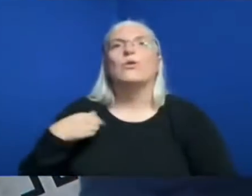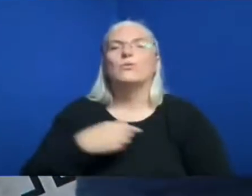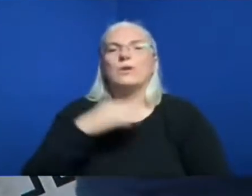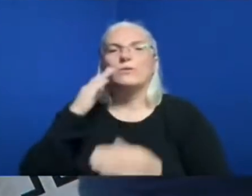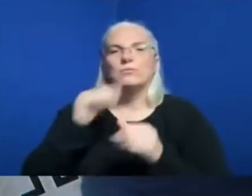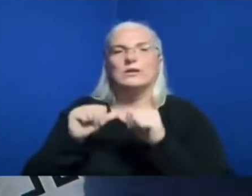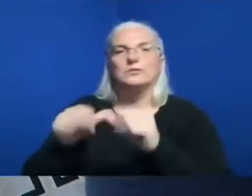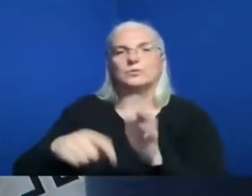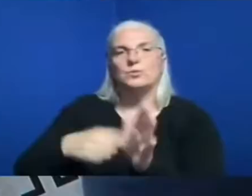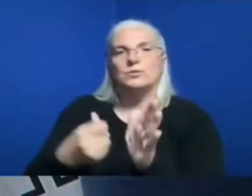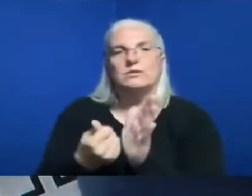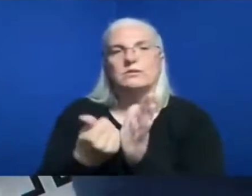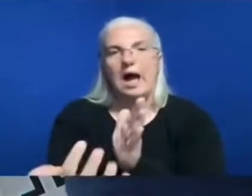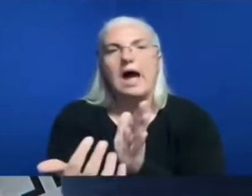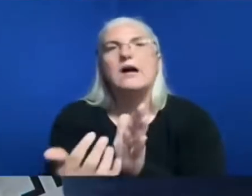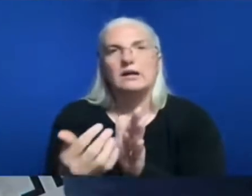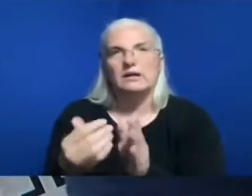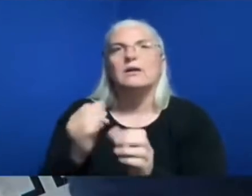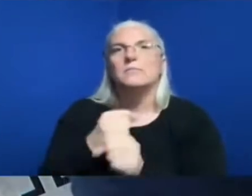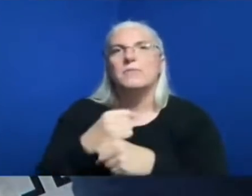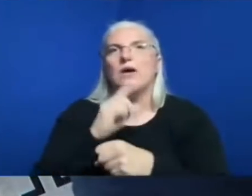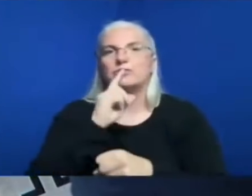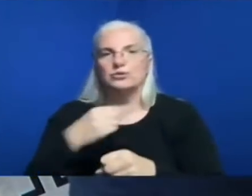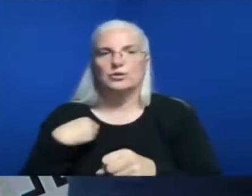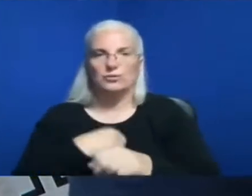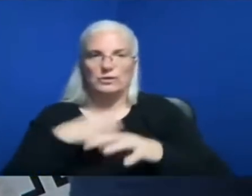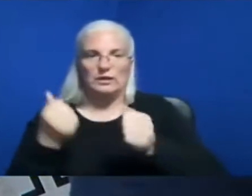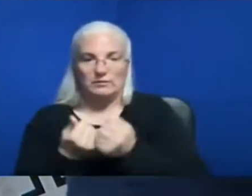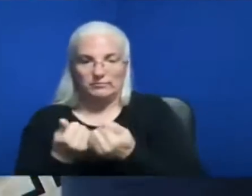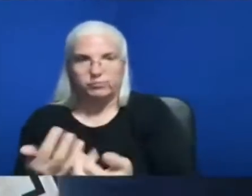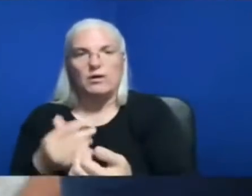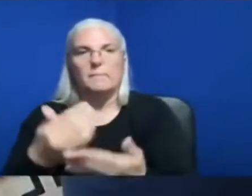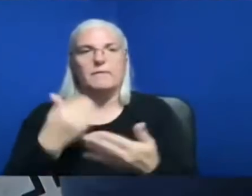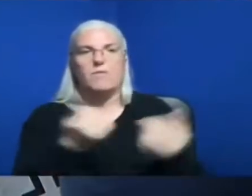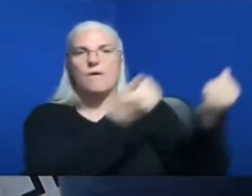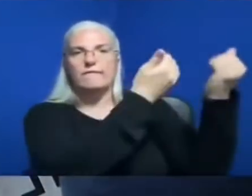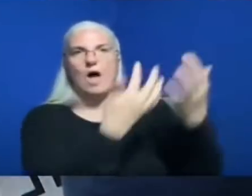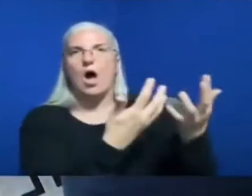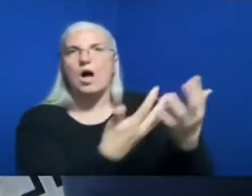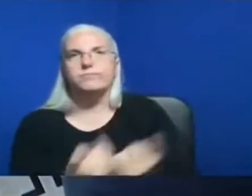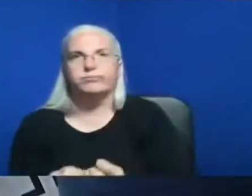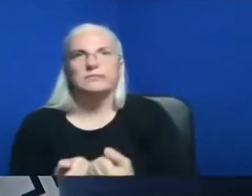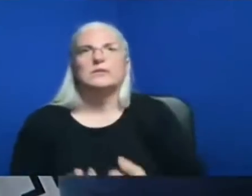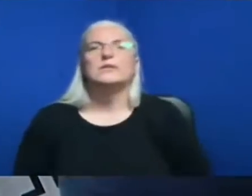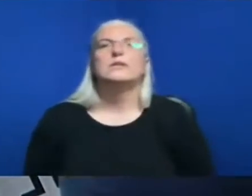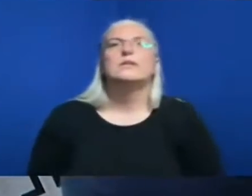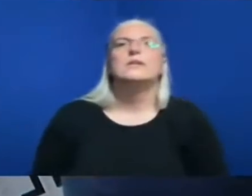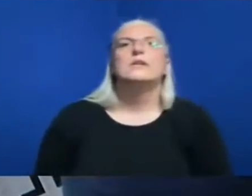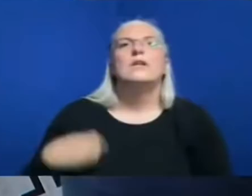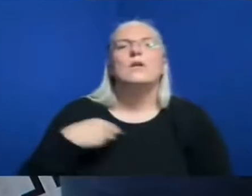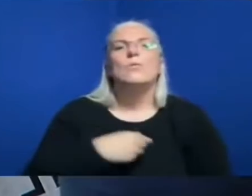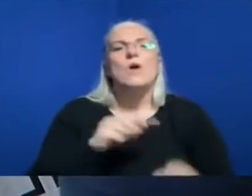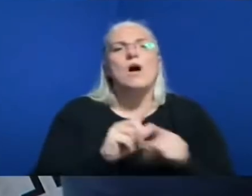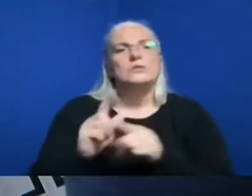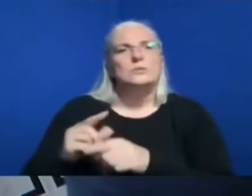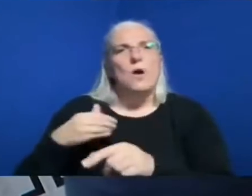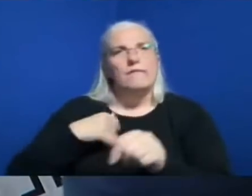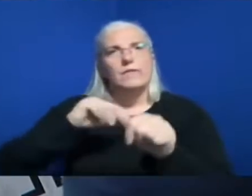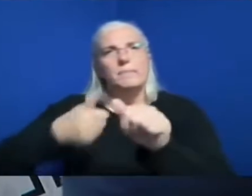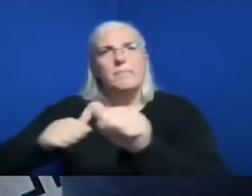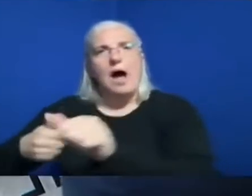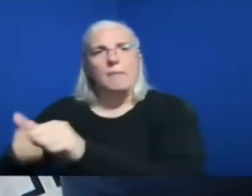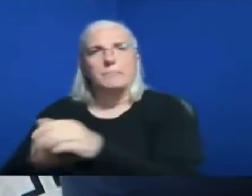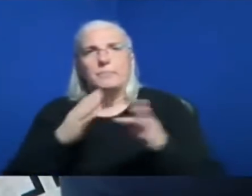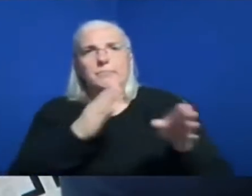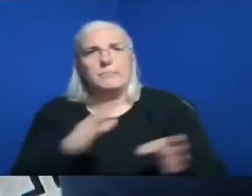our primary containment line. With that primary containment line, we have a backup plan. The backup plan, we have two lines that we've put in here, one in the